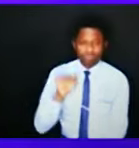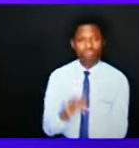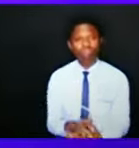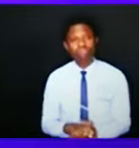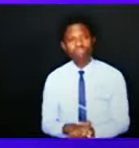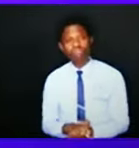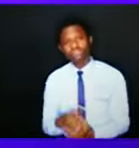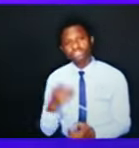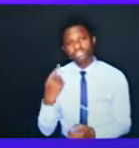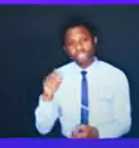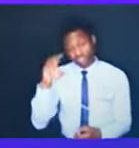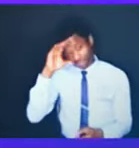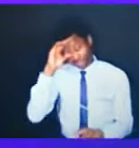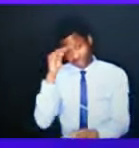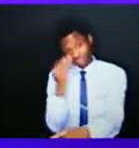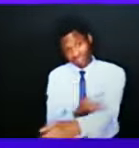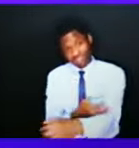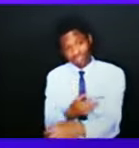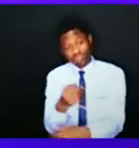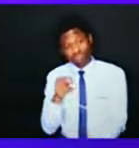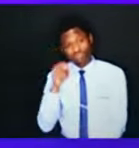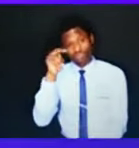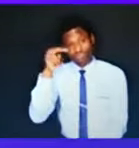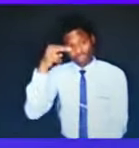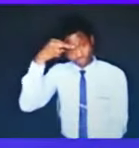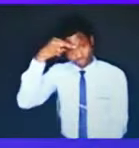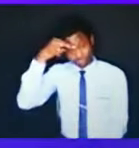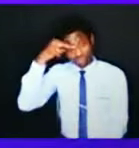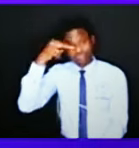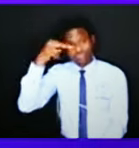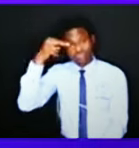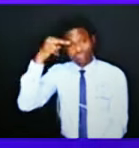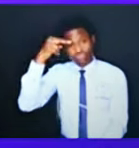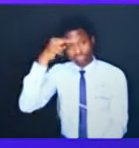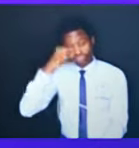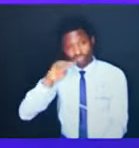9:18-19. The sons of Noah who came out of the ark